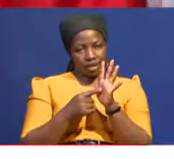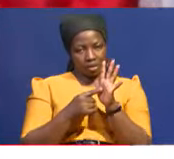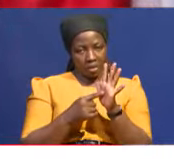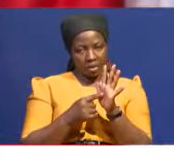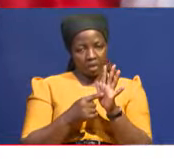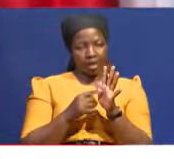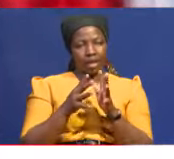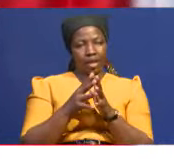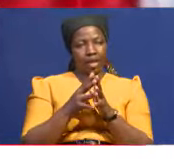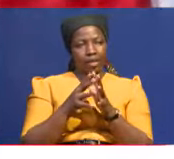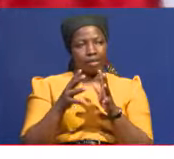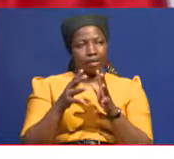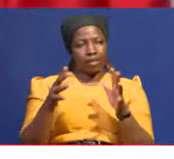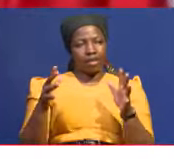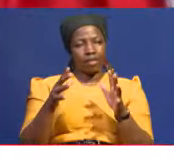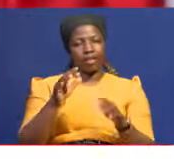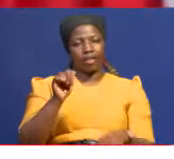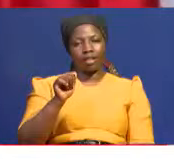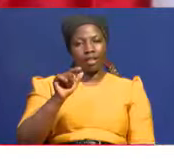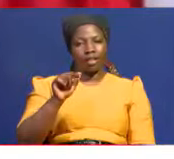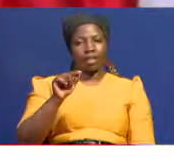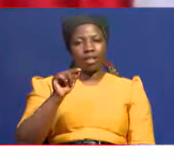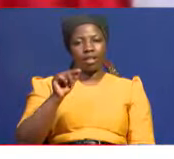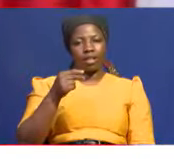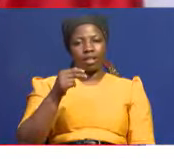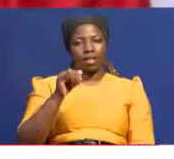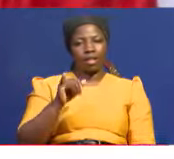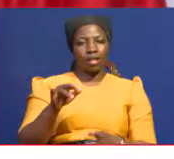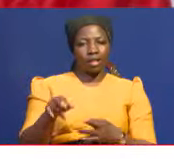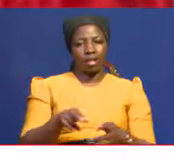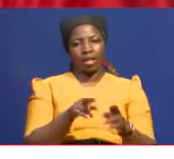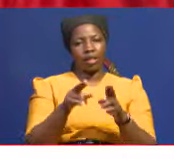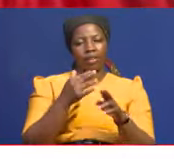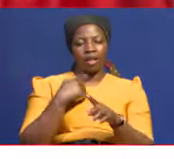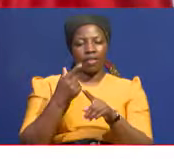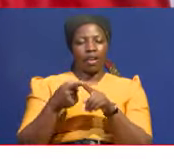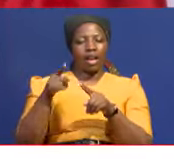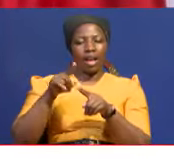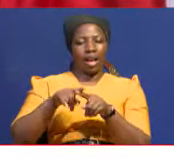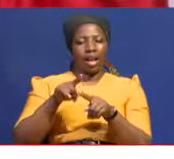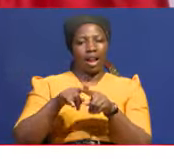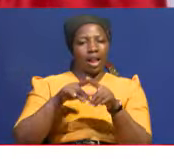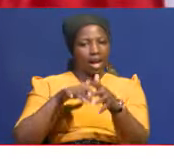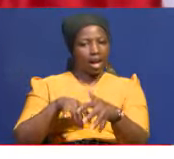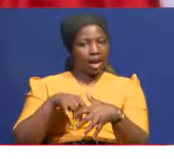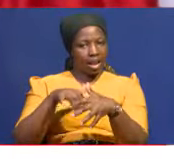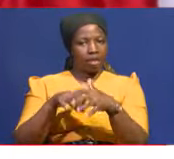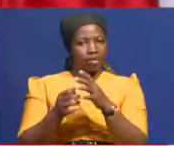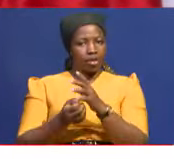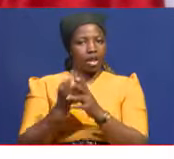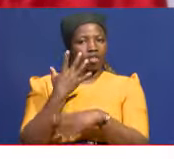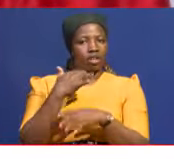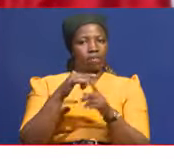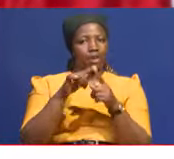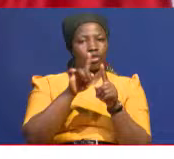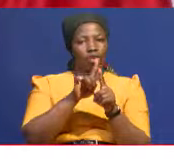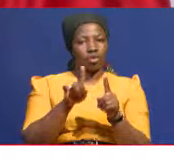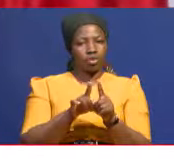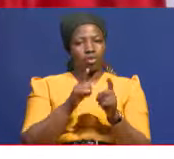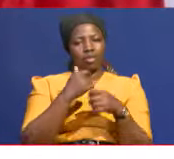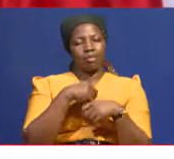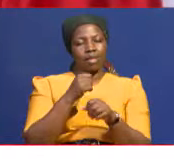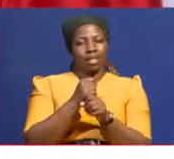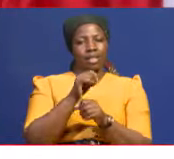as expansion of Athi River have not only increased our agricultural productivity, but also positioned